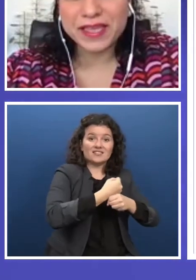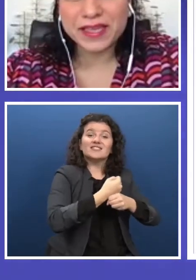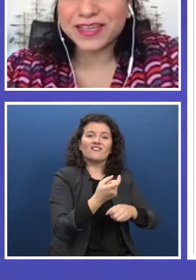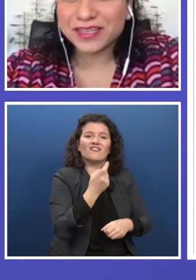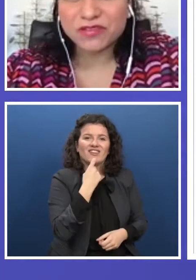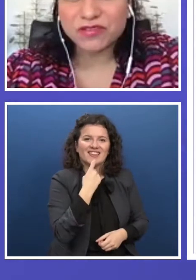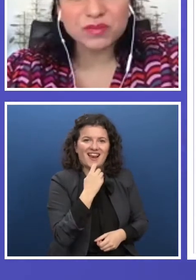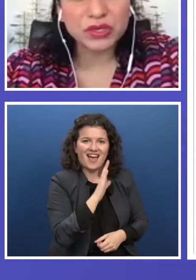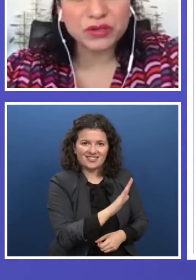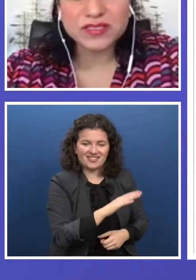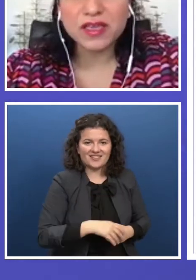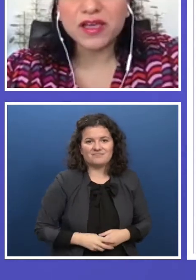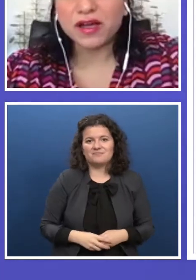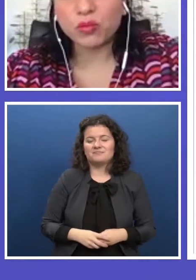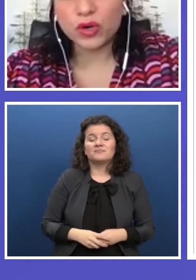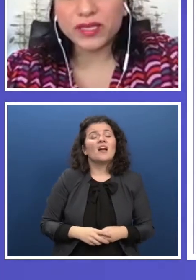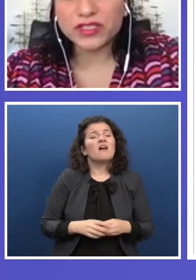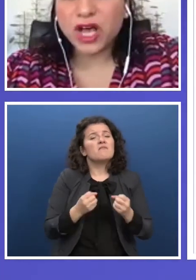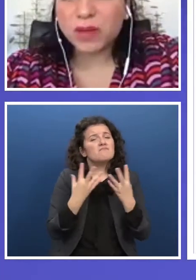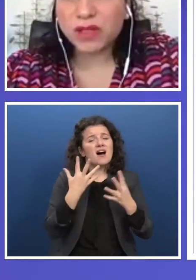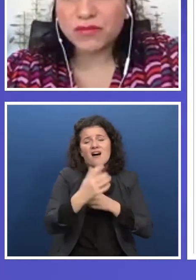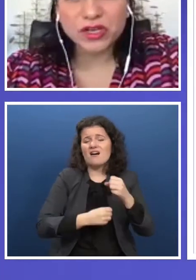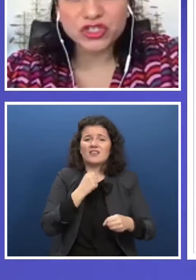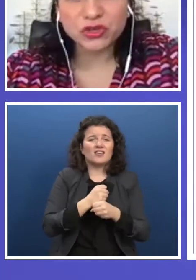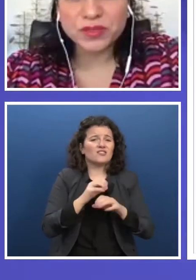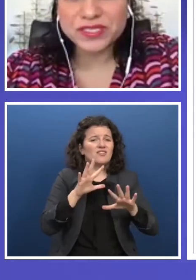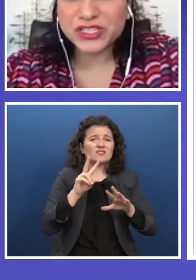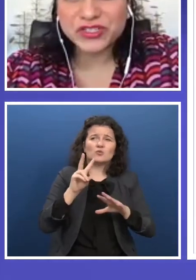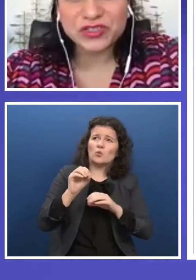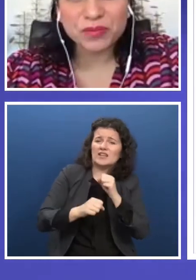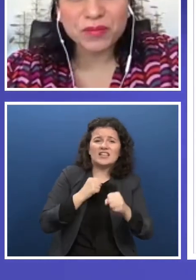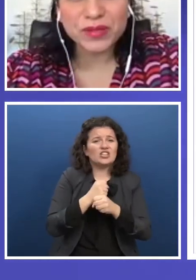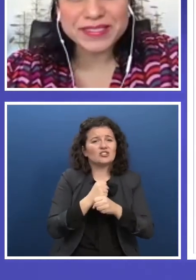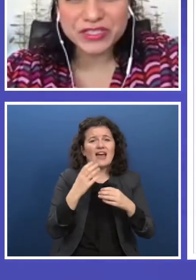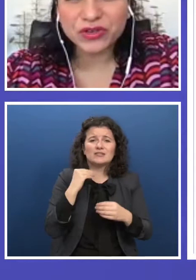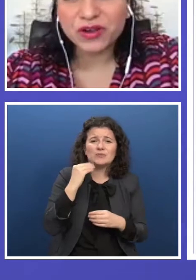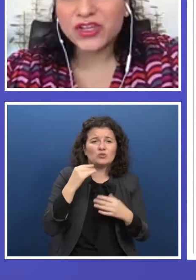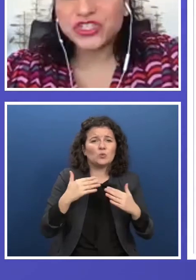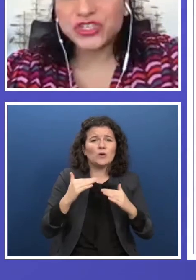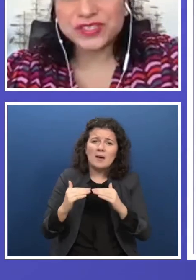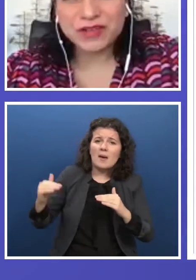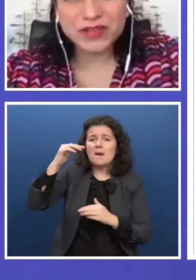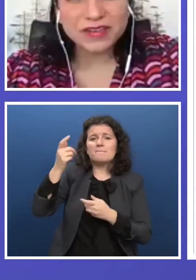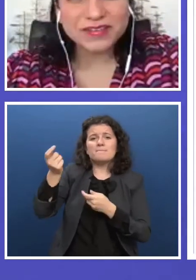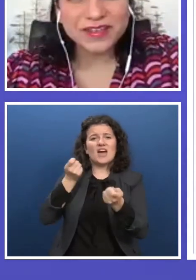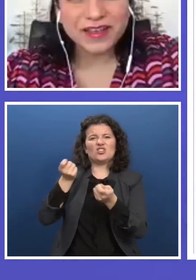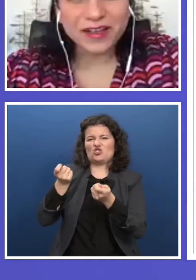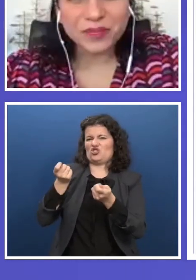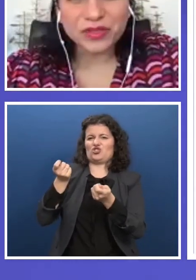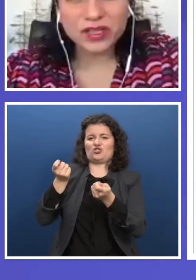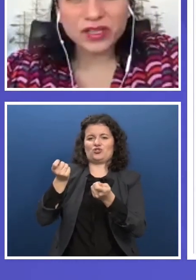brings, again, decades of experience working at top-level managerial positions in the public sector. She has